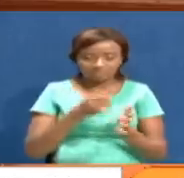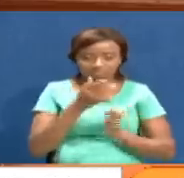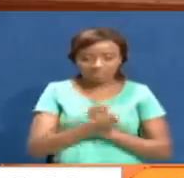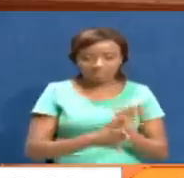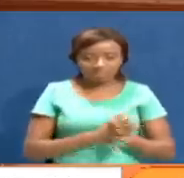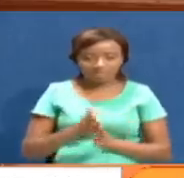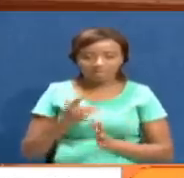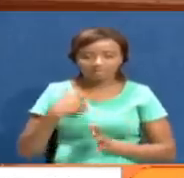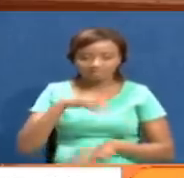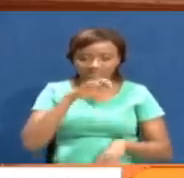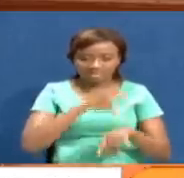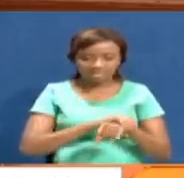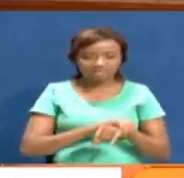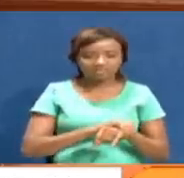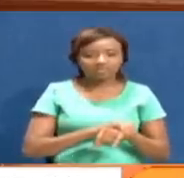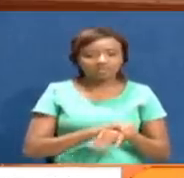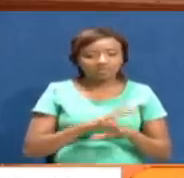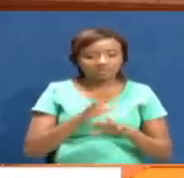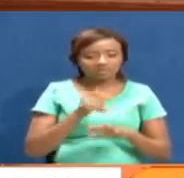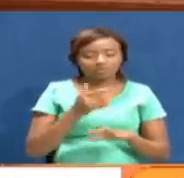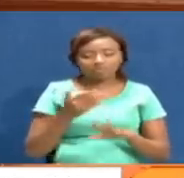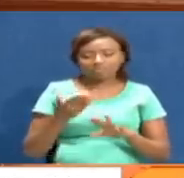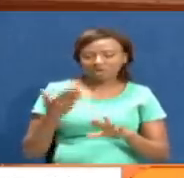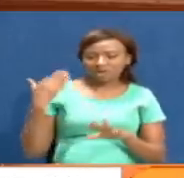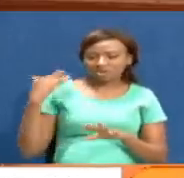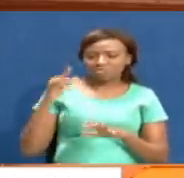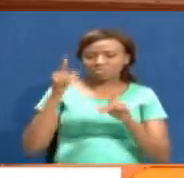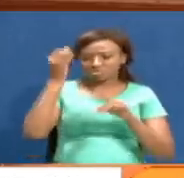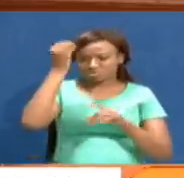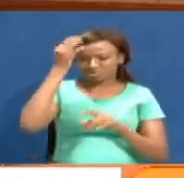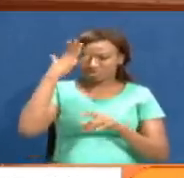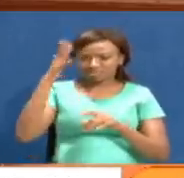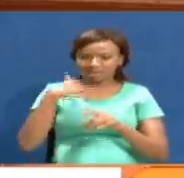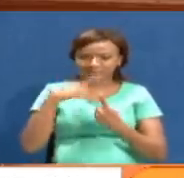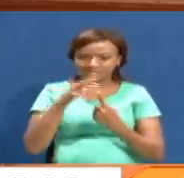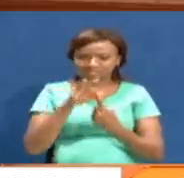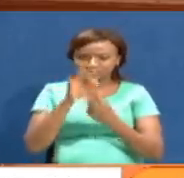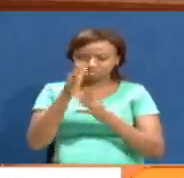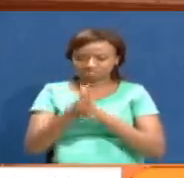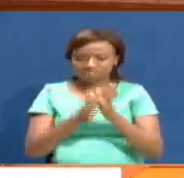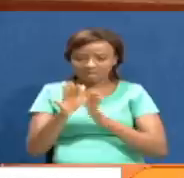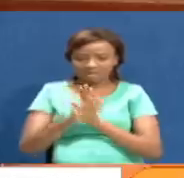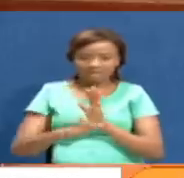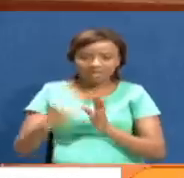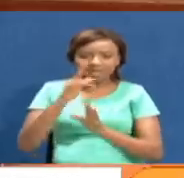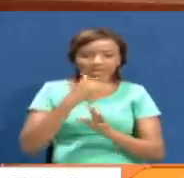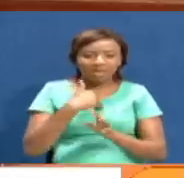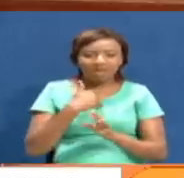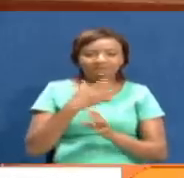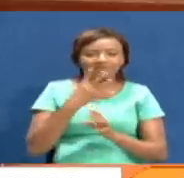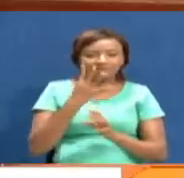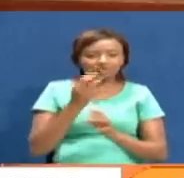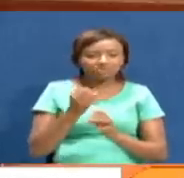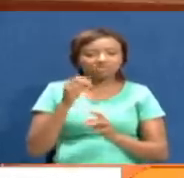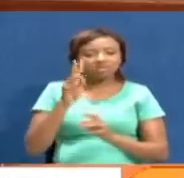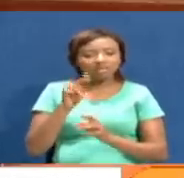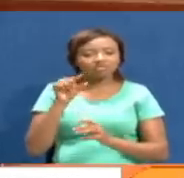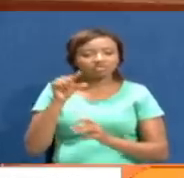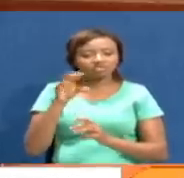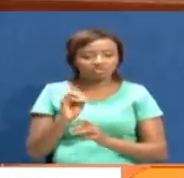that I inherited. Remember, the Mokoro special planning areas was done by 40